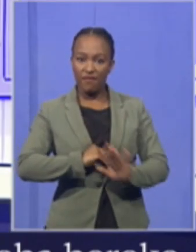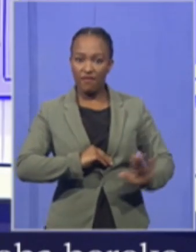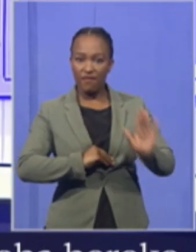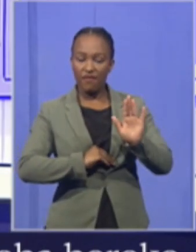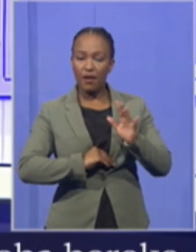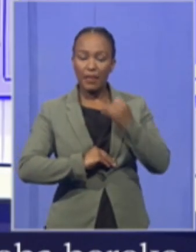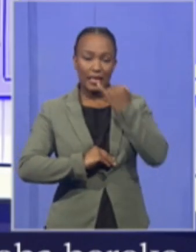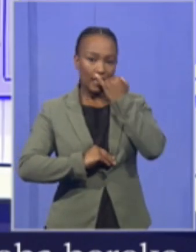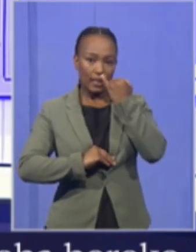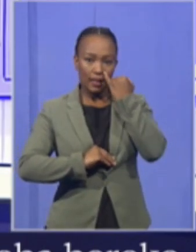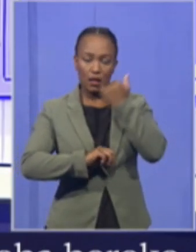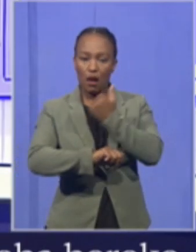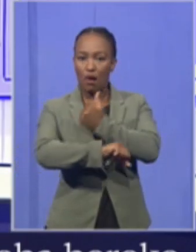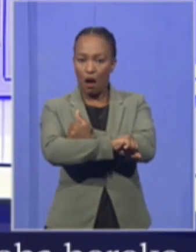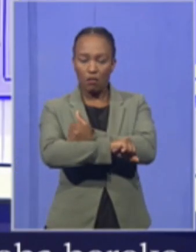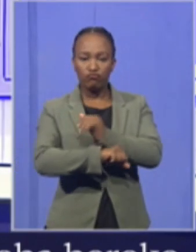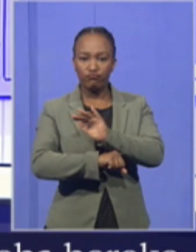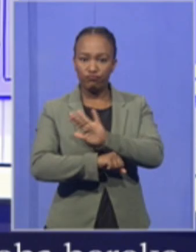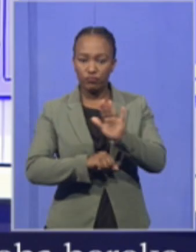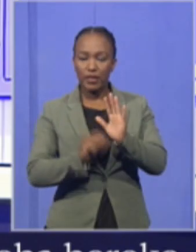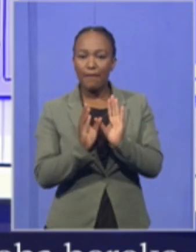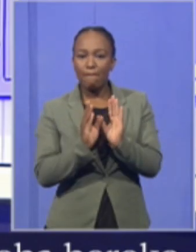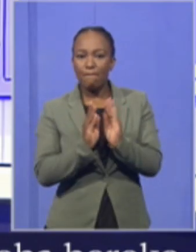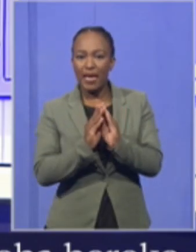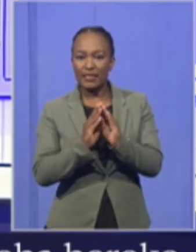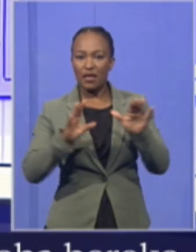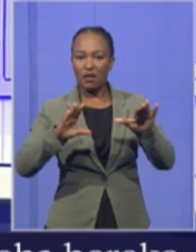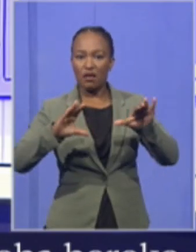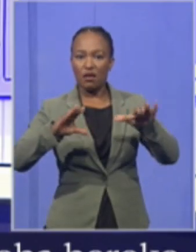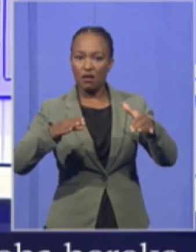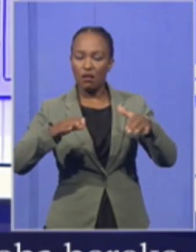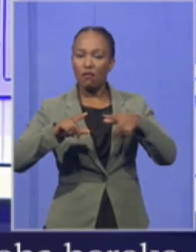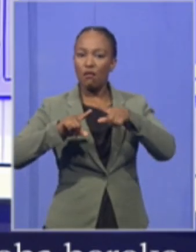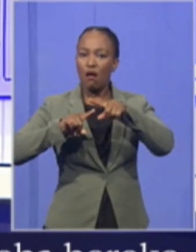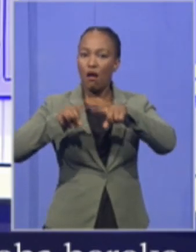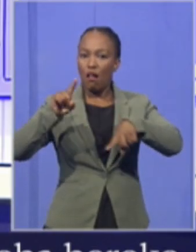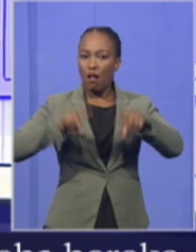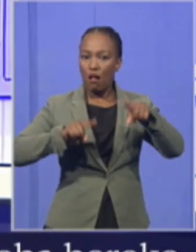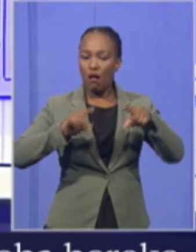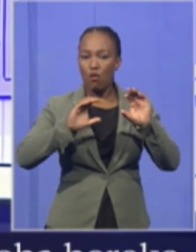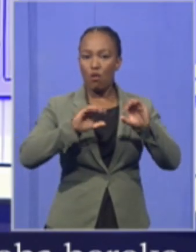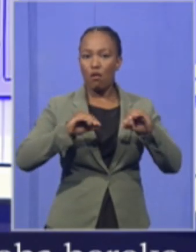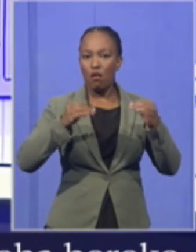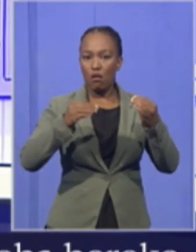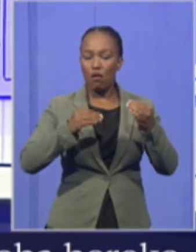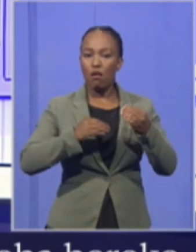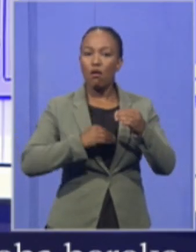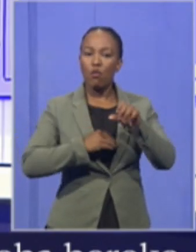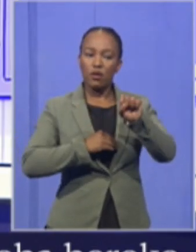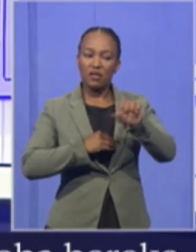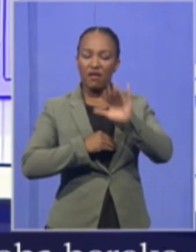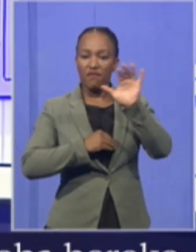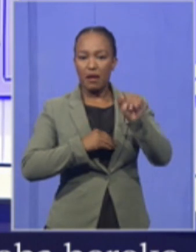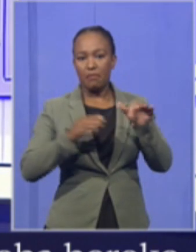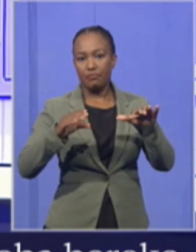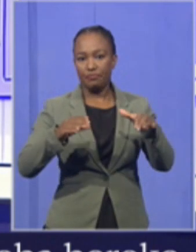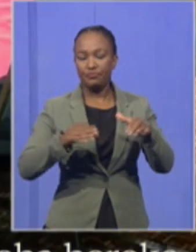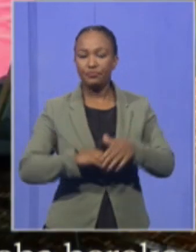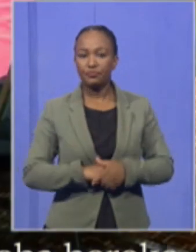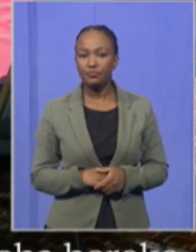le diritibatsi. Kopano e ne e tsenetswe ke ditokololo tsotlhe tsa mokgatlho ono mo borwa jwa Afrika.